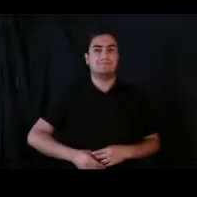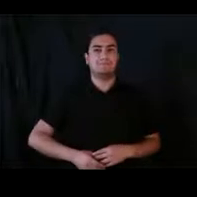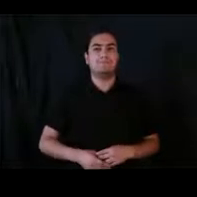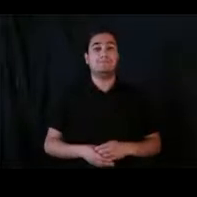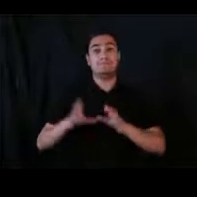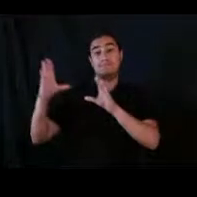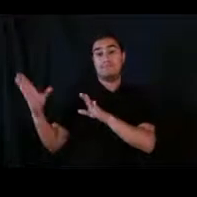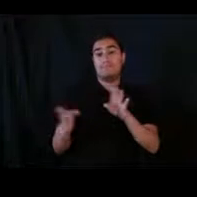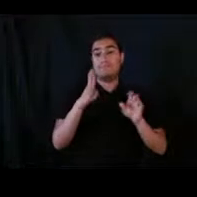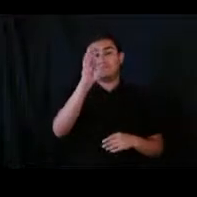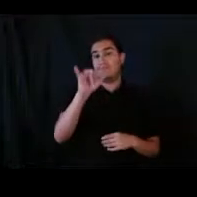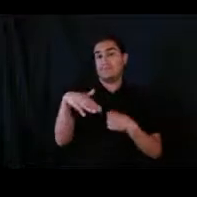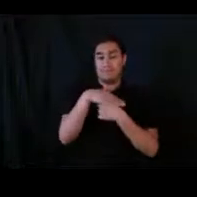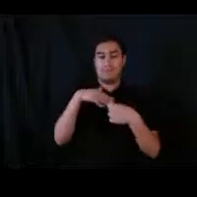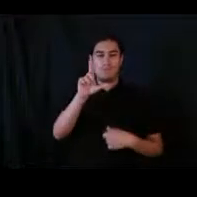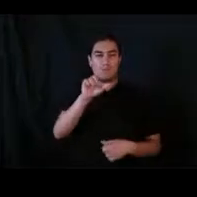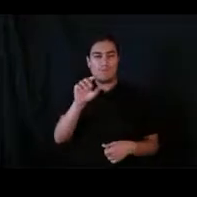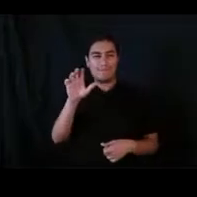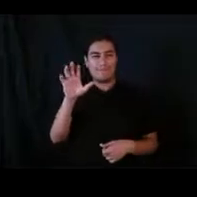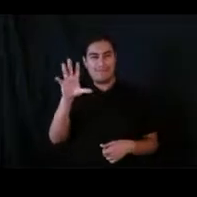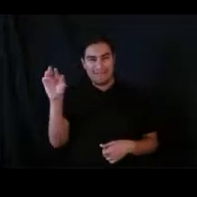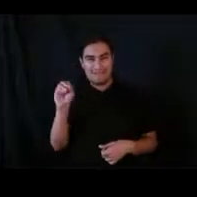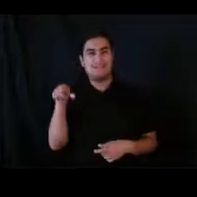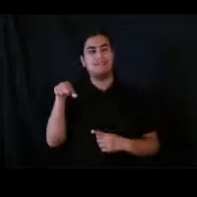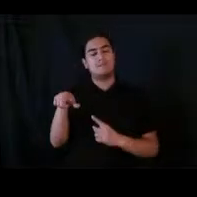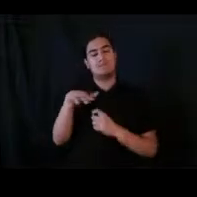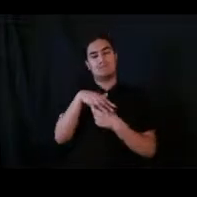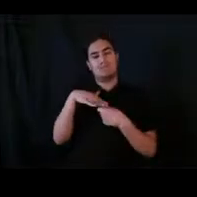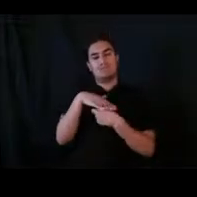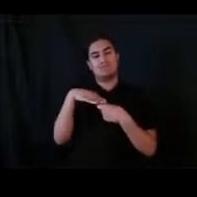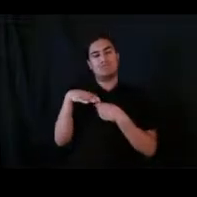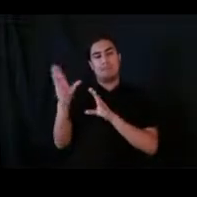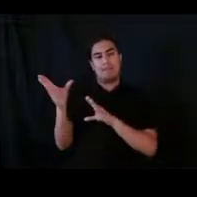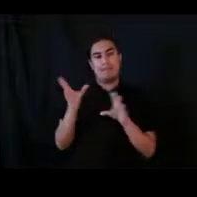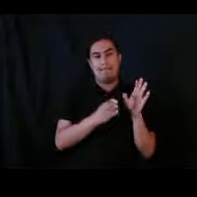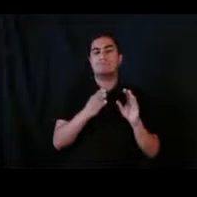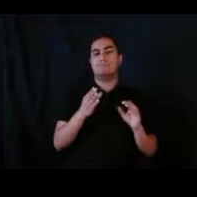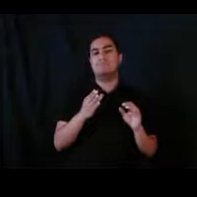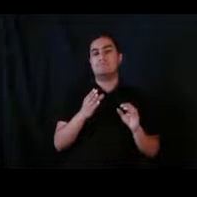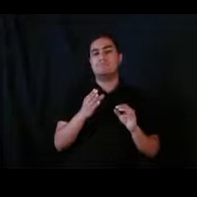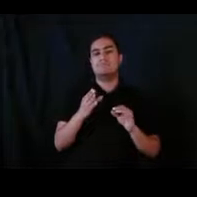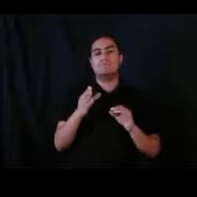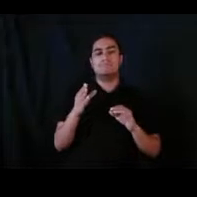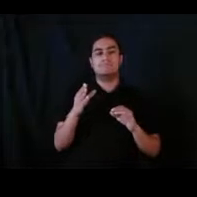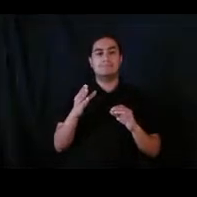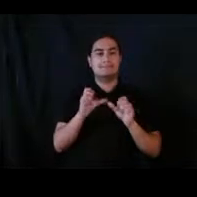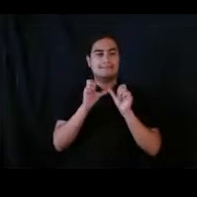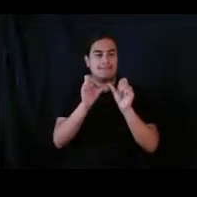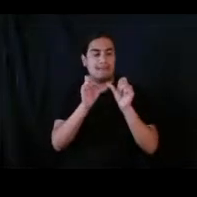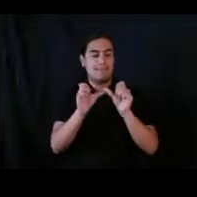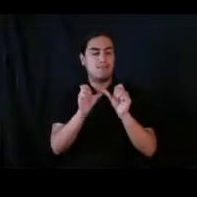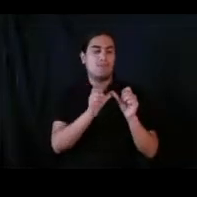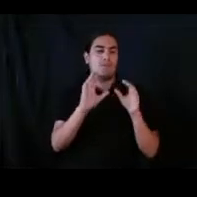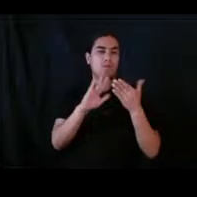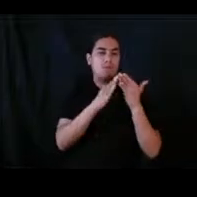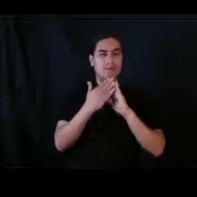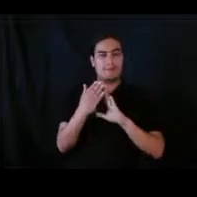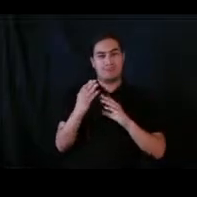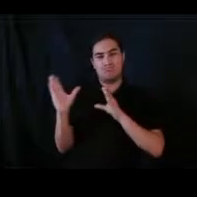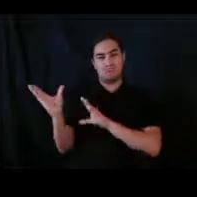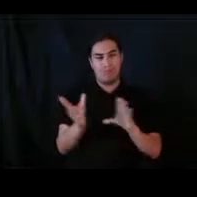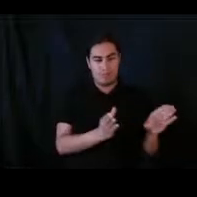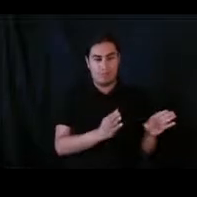plan bay area 2050 is the long-range regional transportation plan and sustainable community strategy jointly adopted last fall by